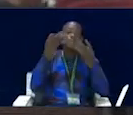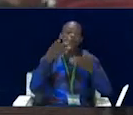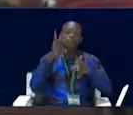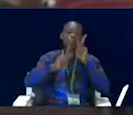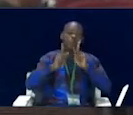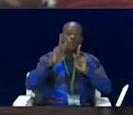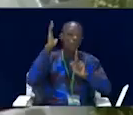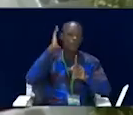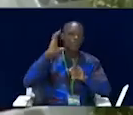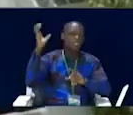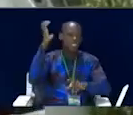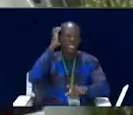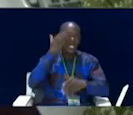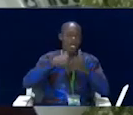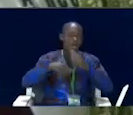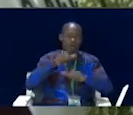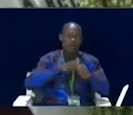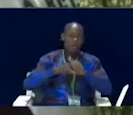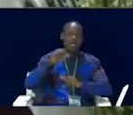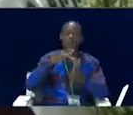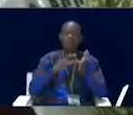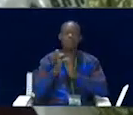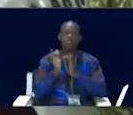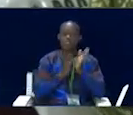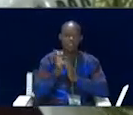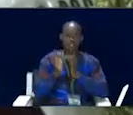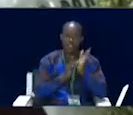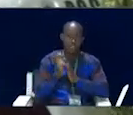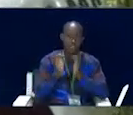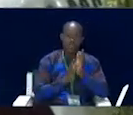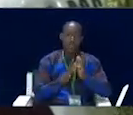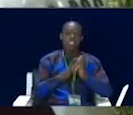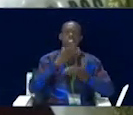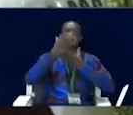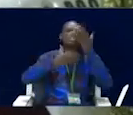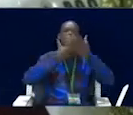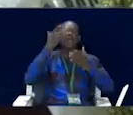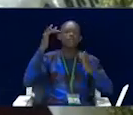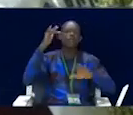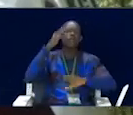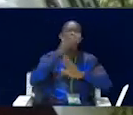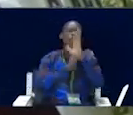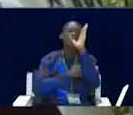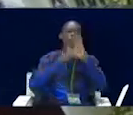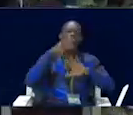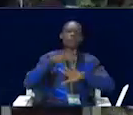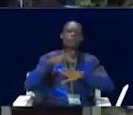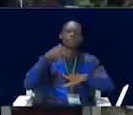will hear about Jesus. Can I hear God touch me?